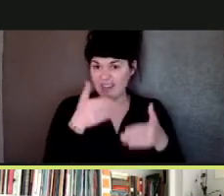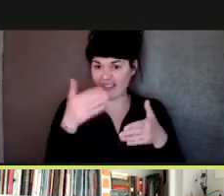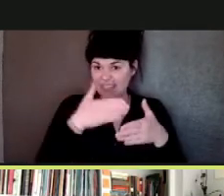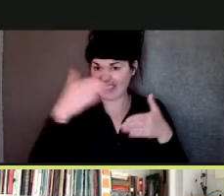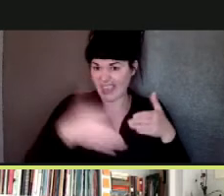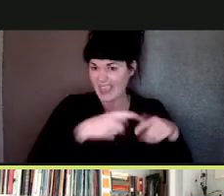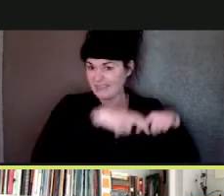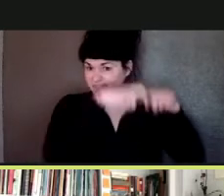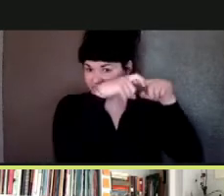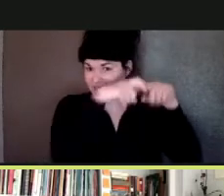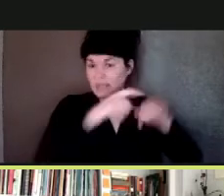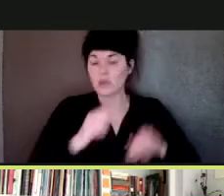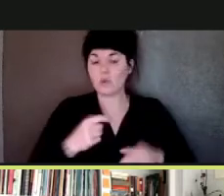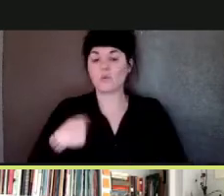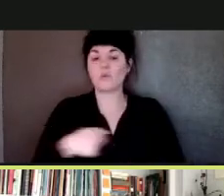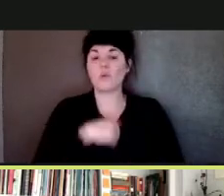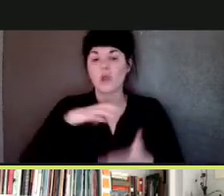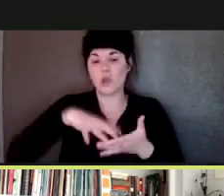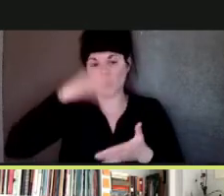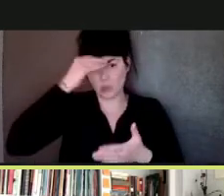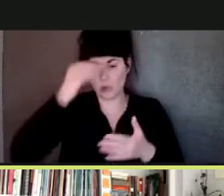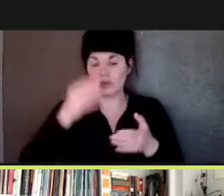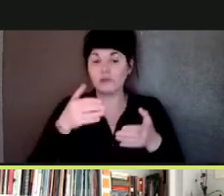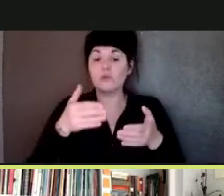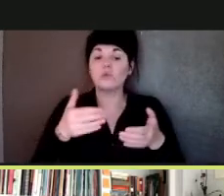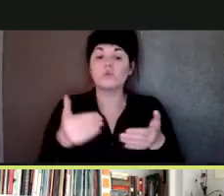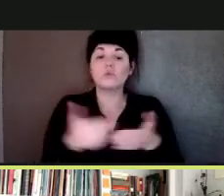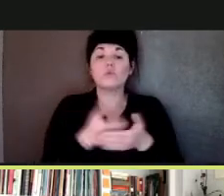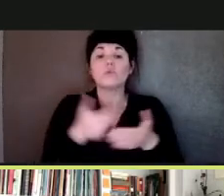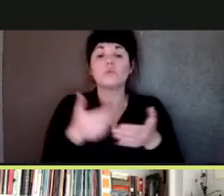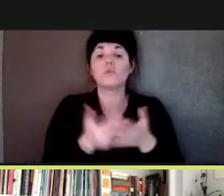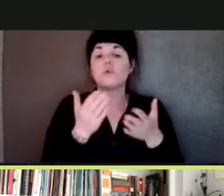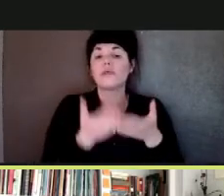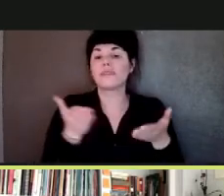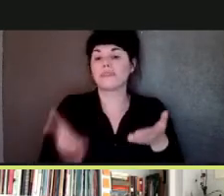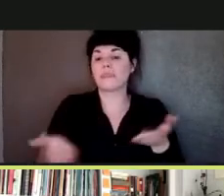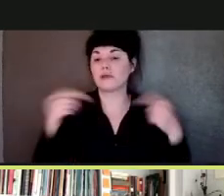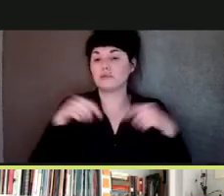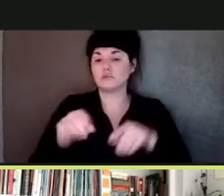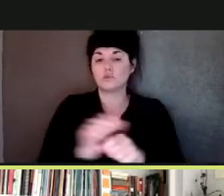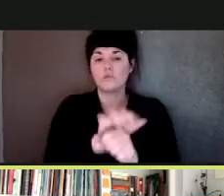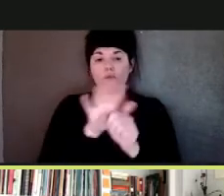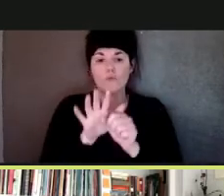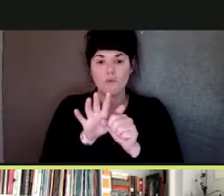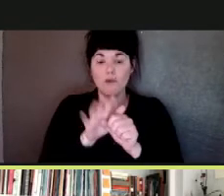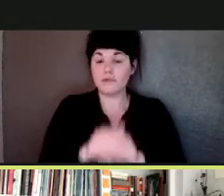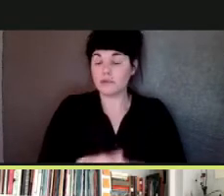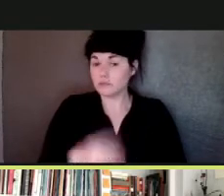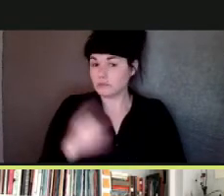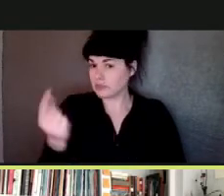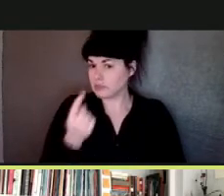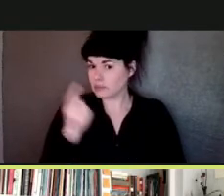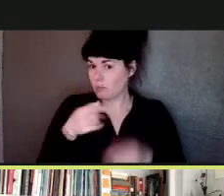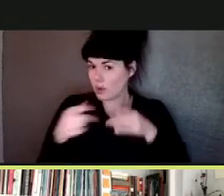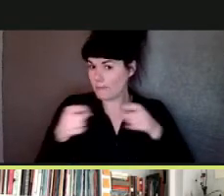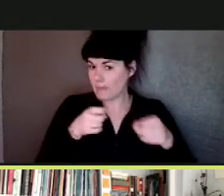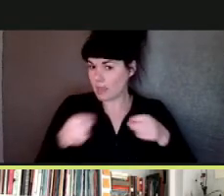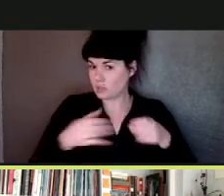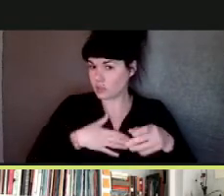things as we go through the pandemic. So let me, is somebody advancing my slides for me?